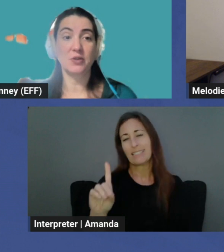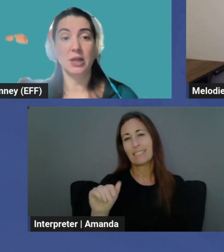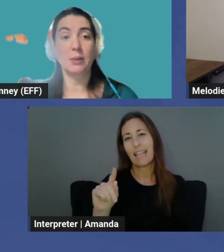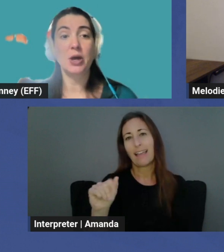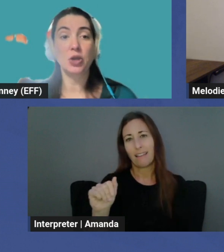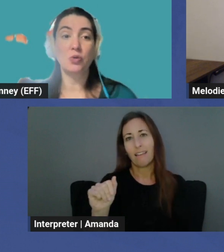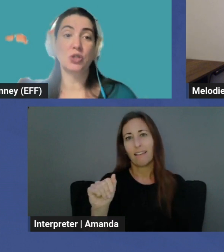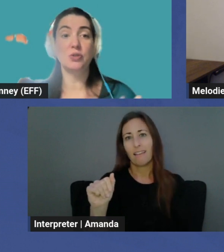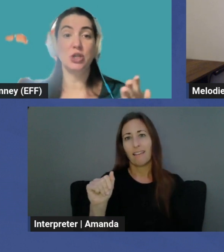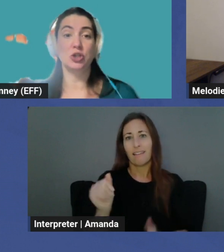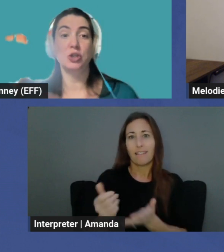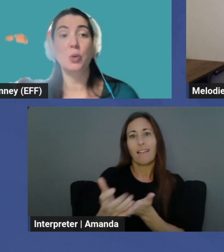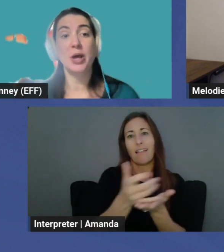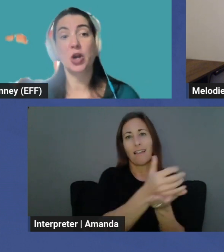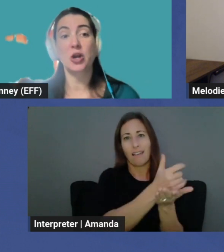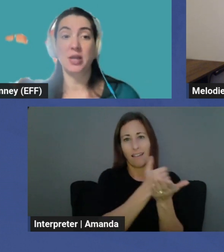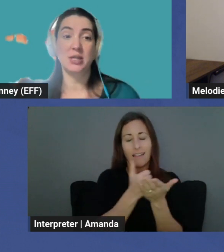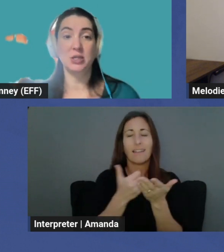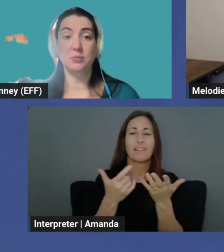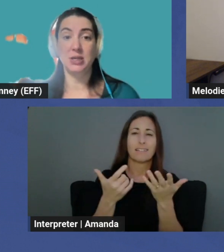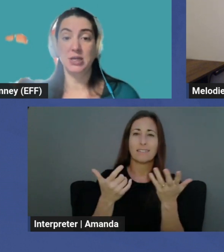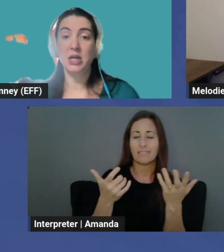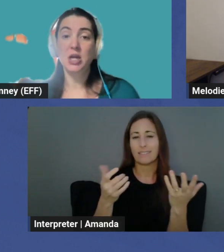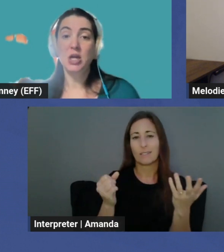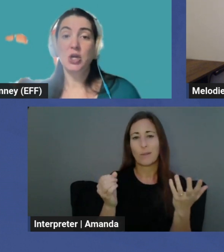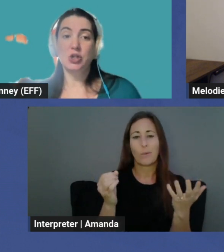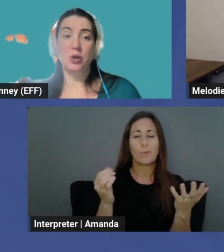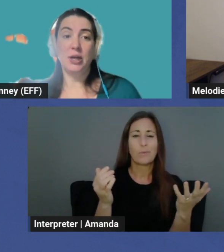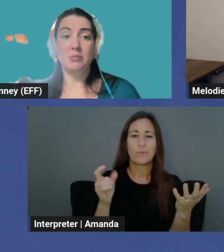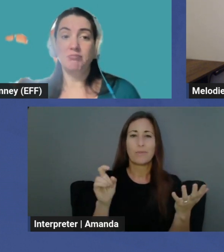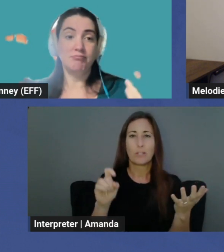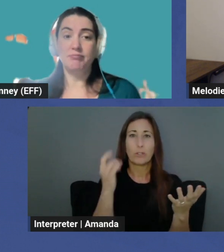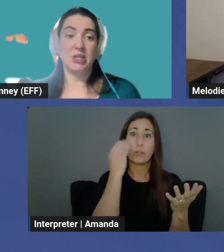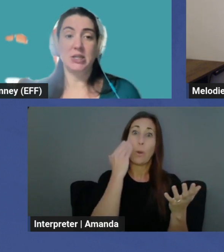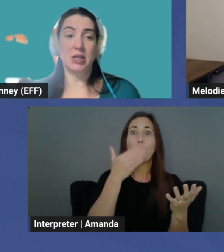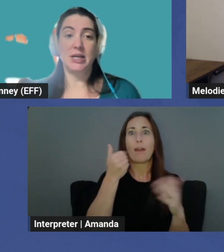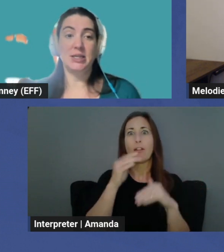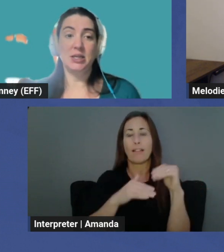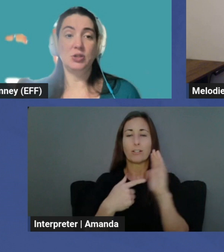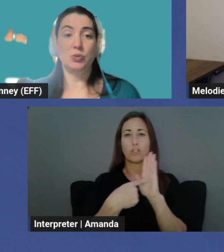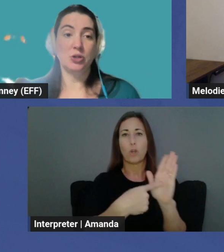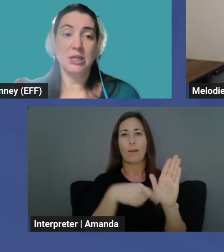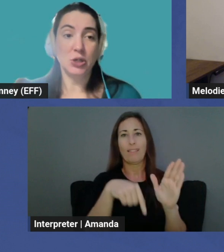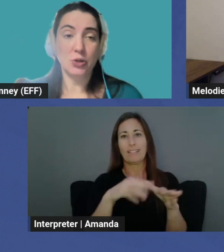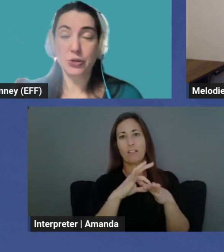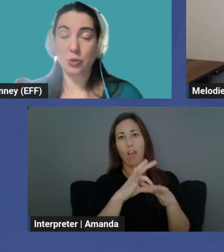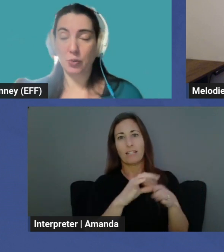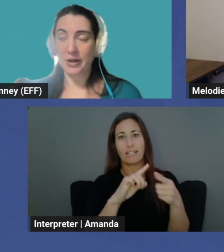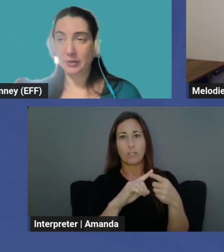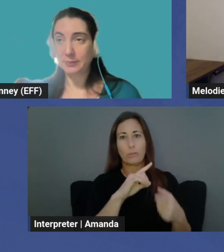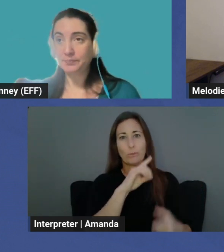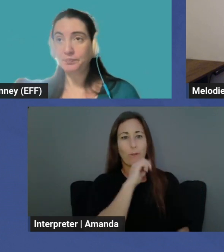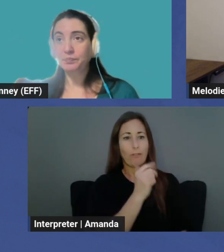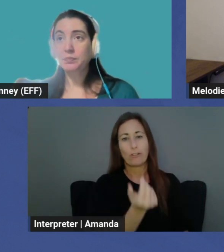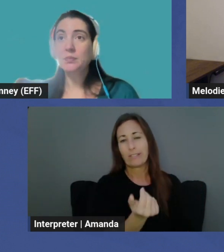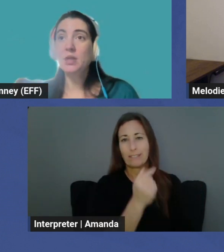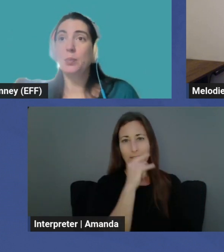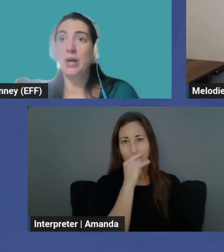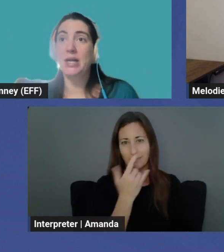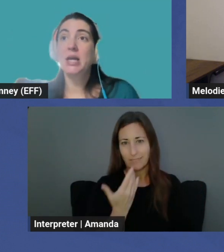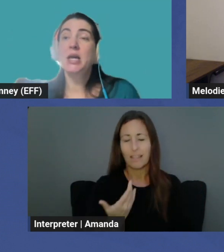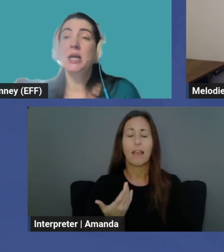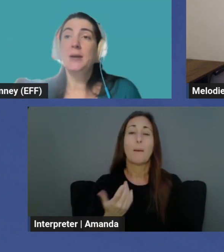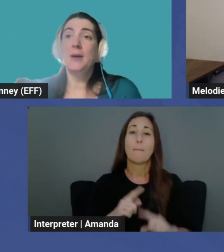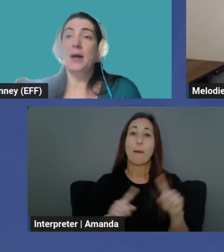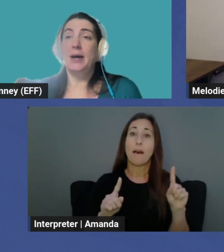knows everything about you. And so they should know better than to be showing this content to 13-year-olds or whatever.